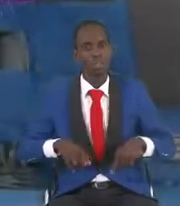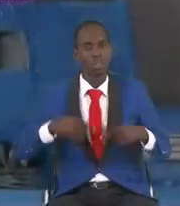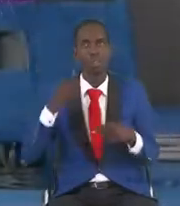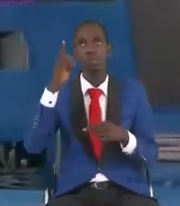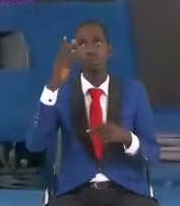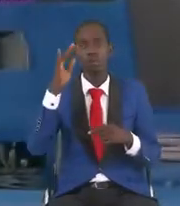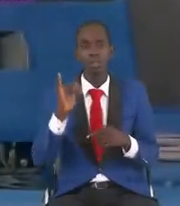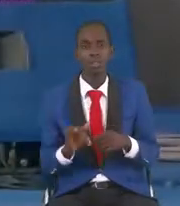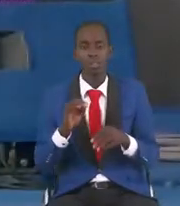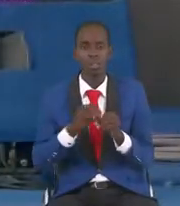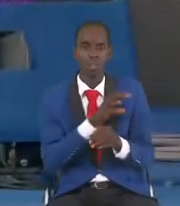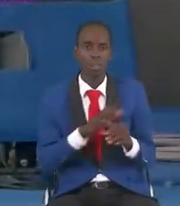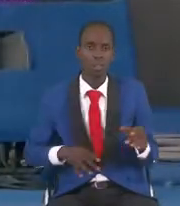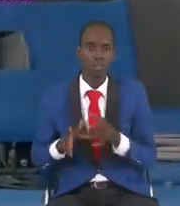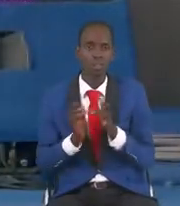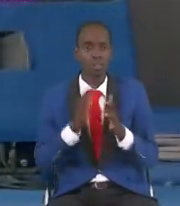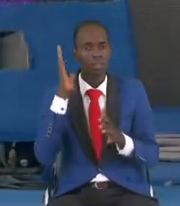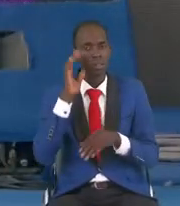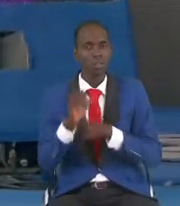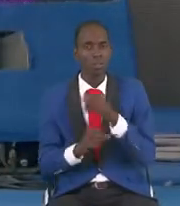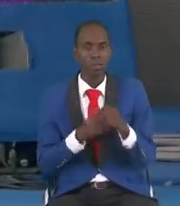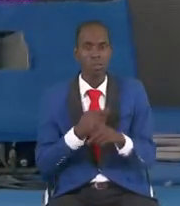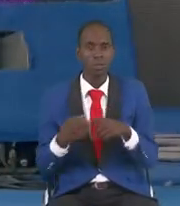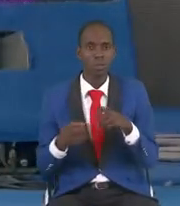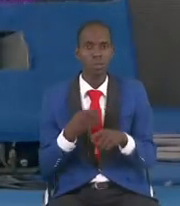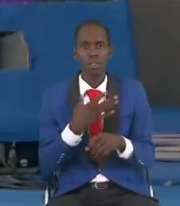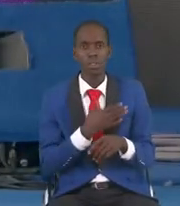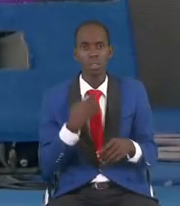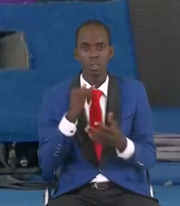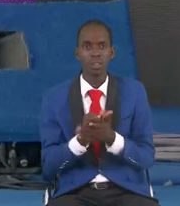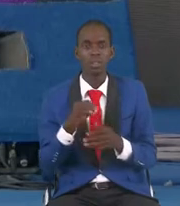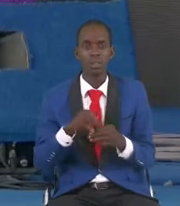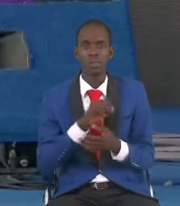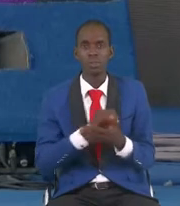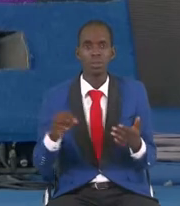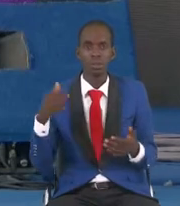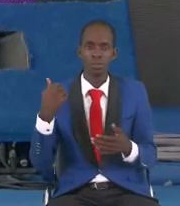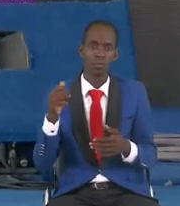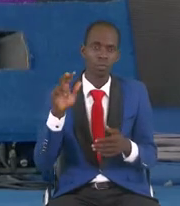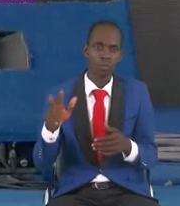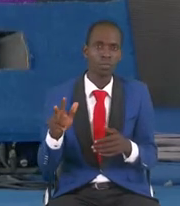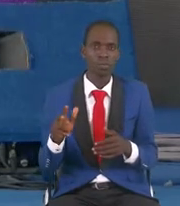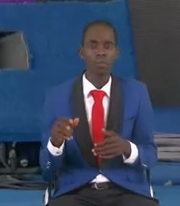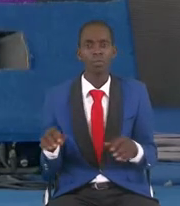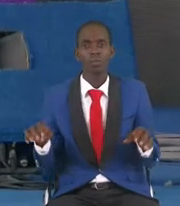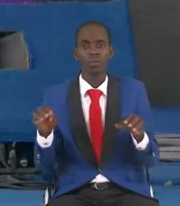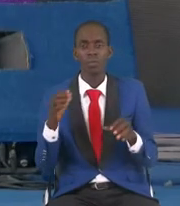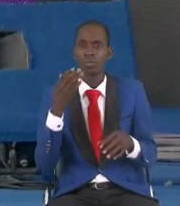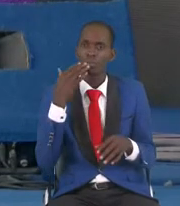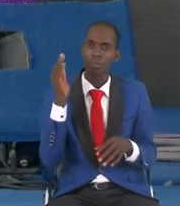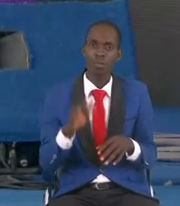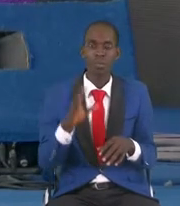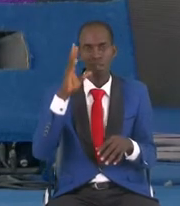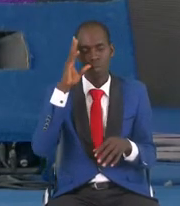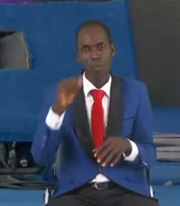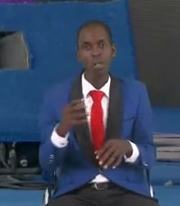Jesus shall suffer persecution. And then in verse 13, it says, evil men and